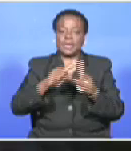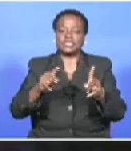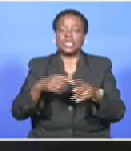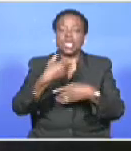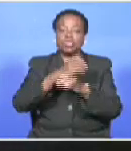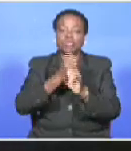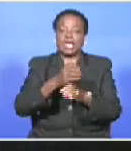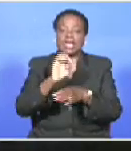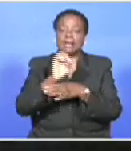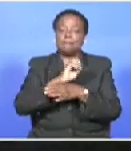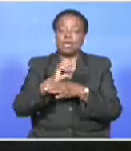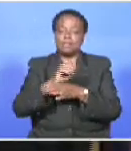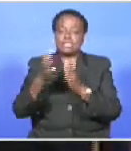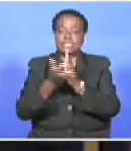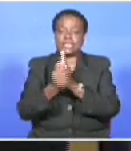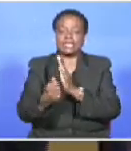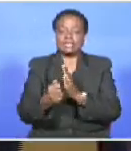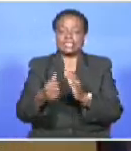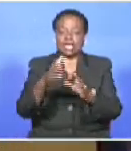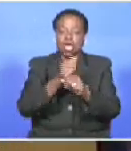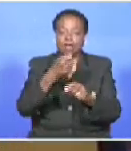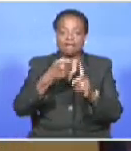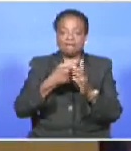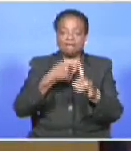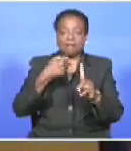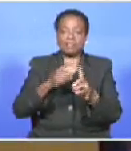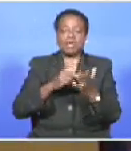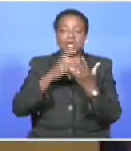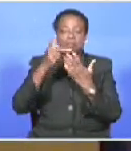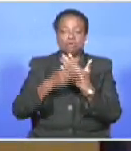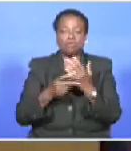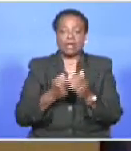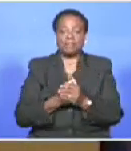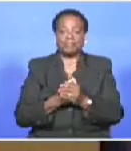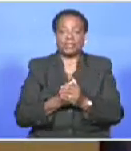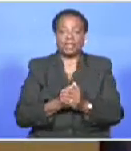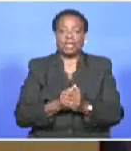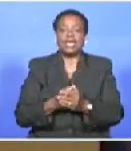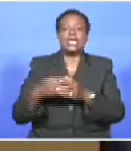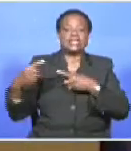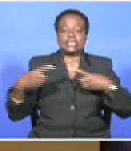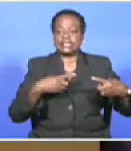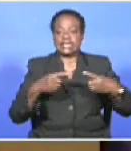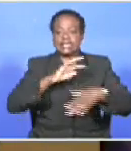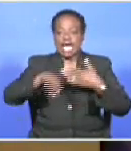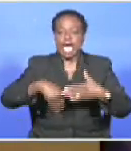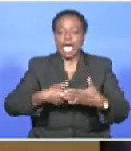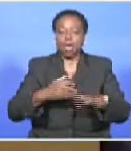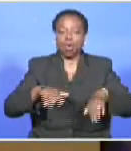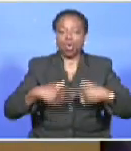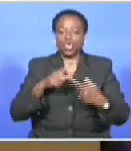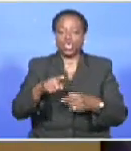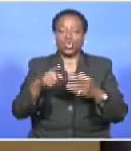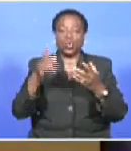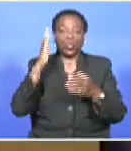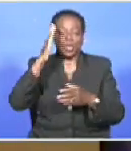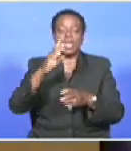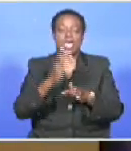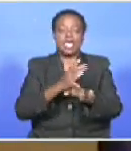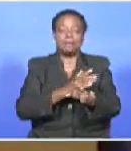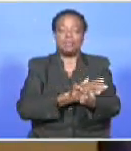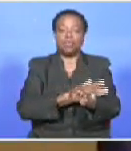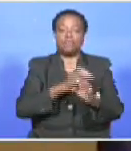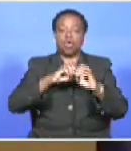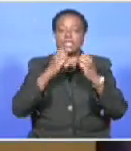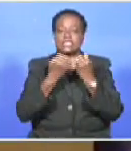acquired in the program. Spend time today. Discuss how you might improve the organization that you're